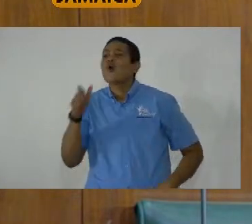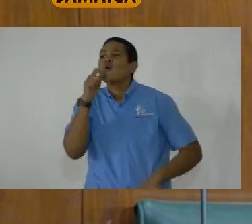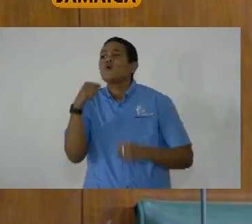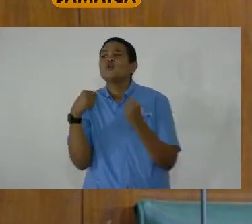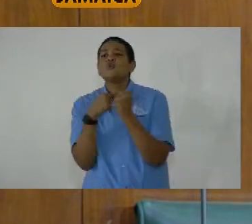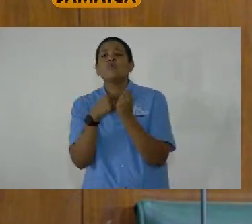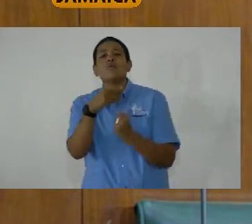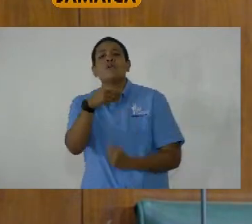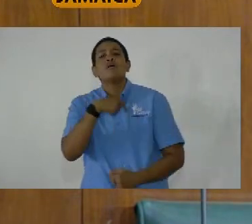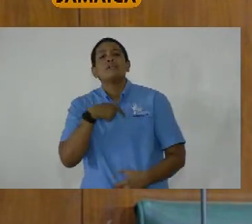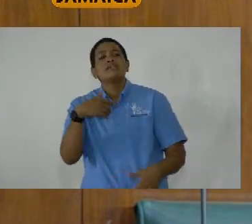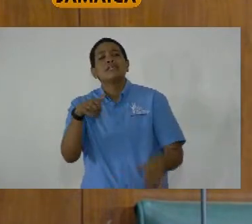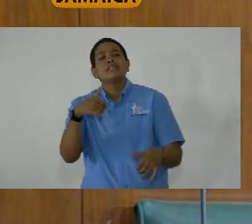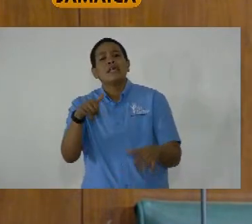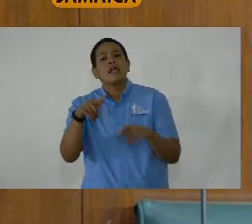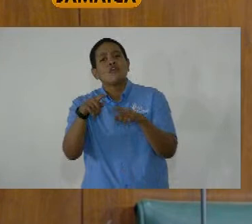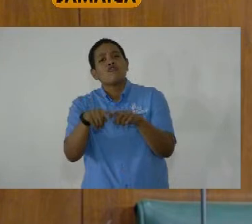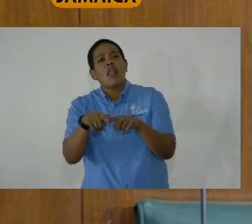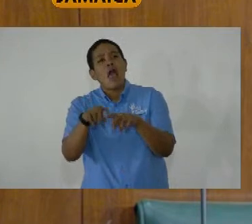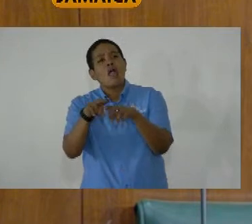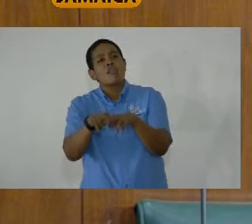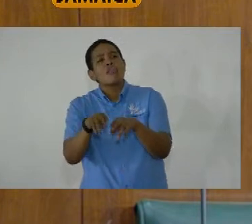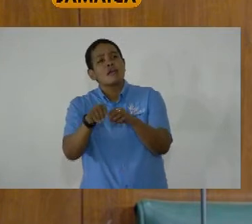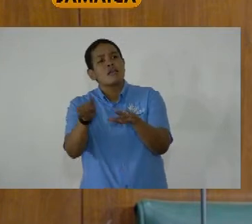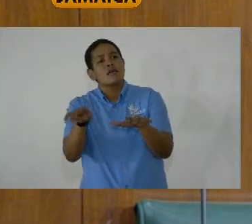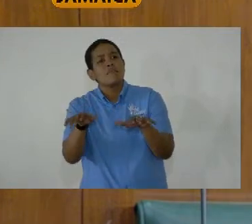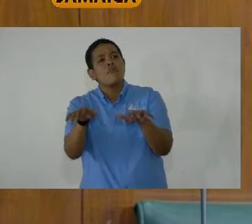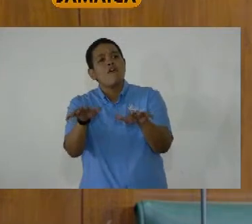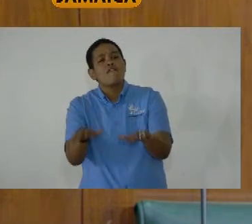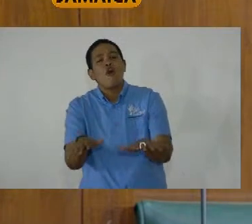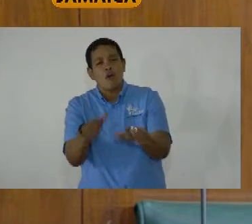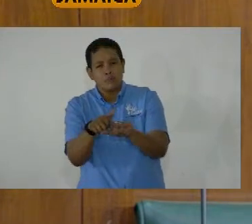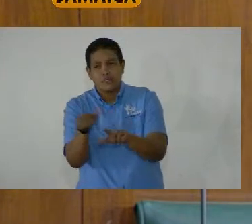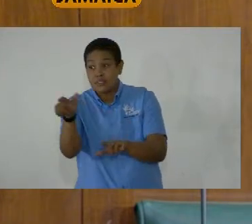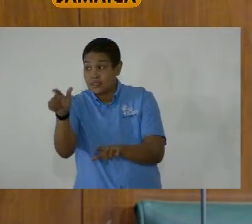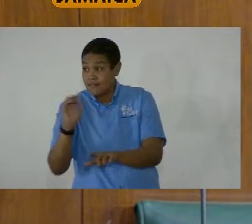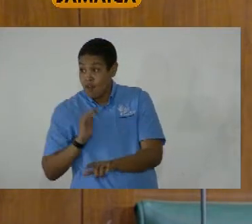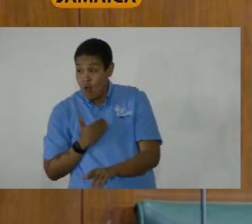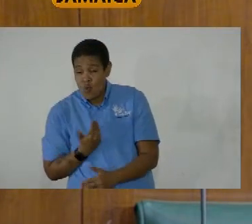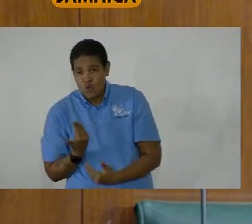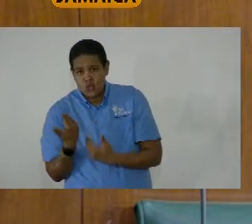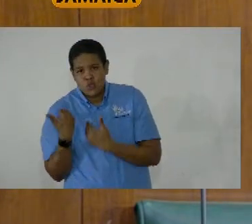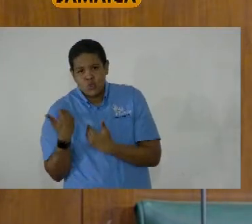we continue to rely on in the performance of our duties.